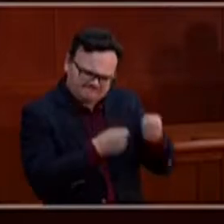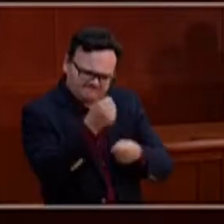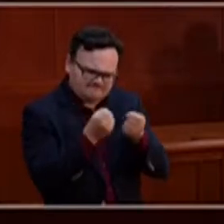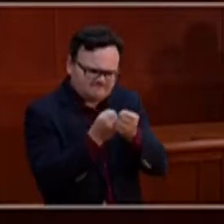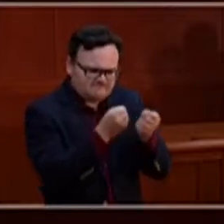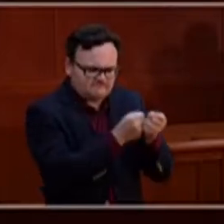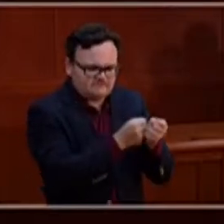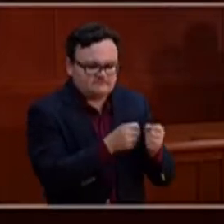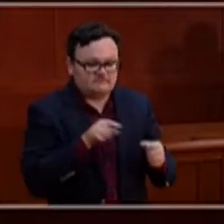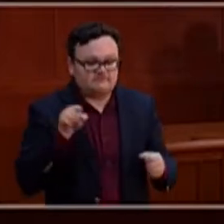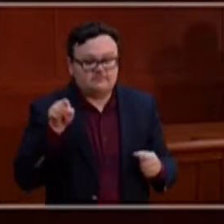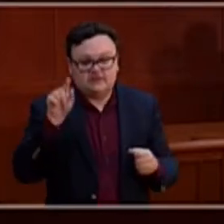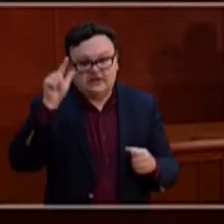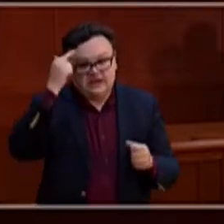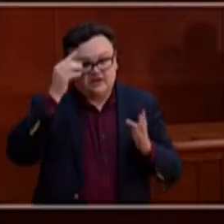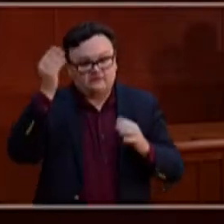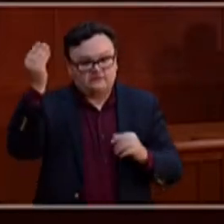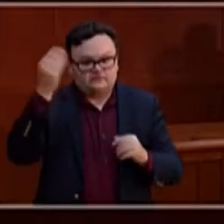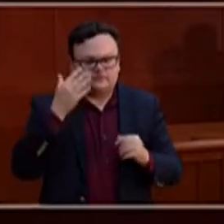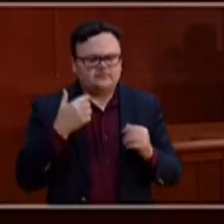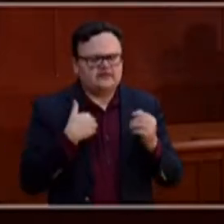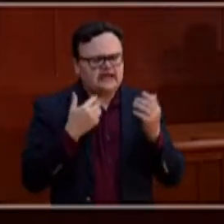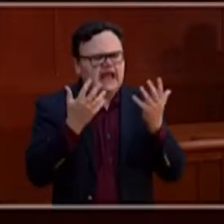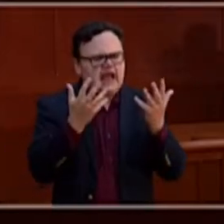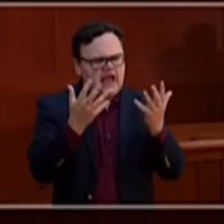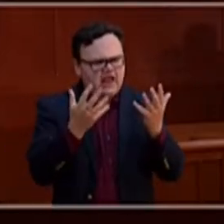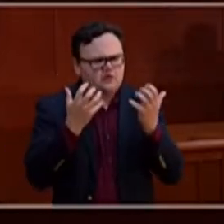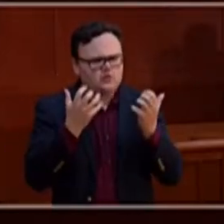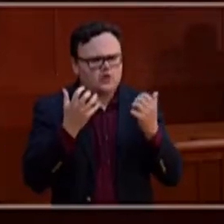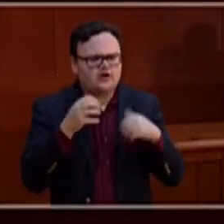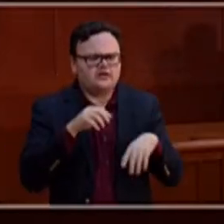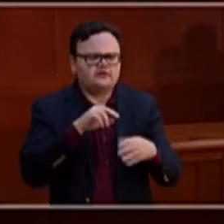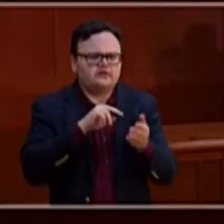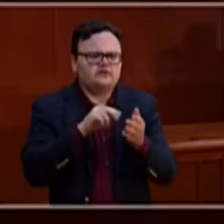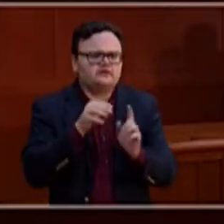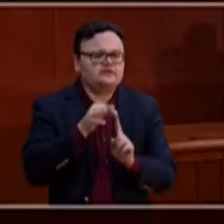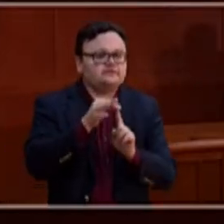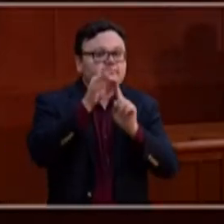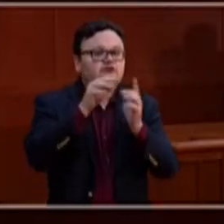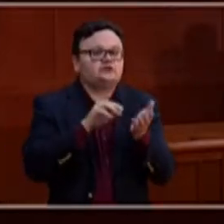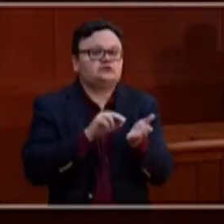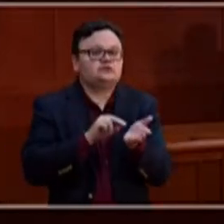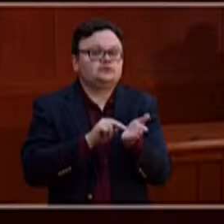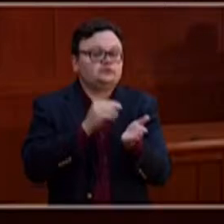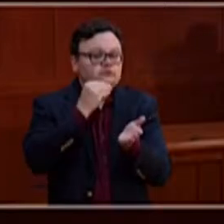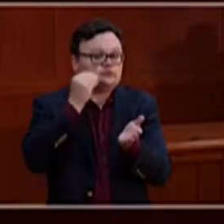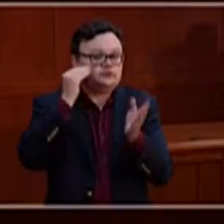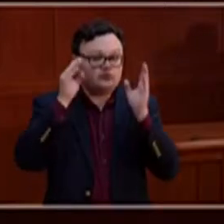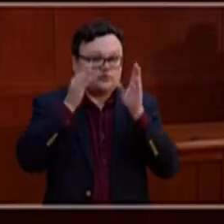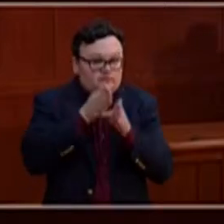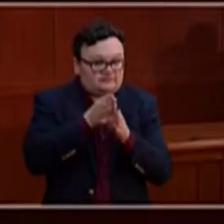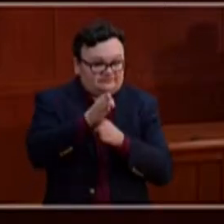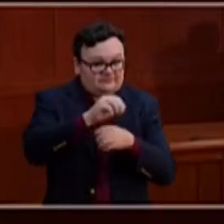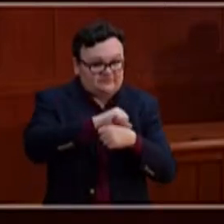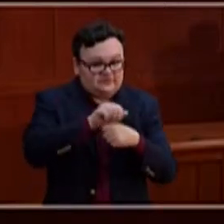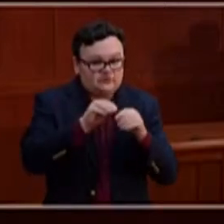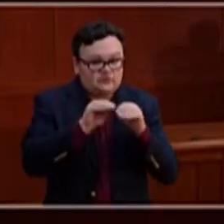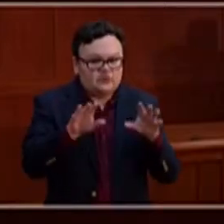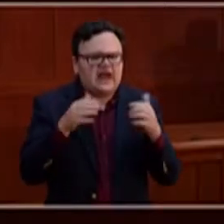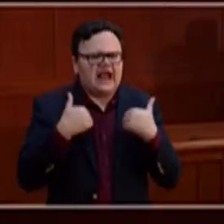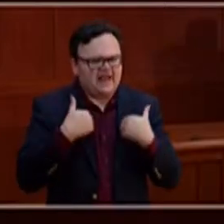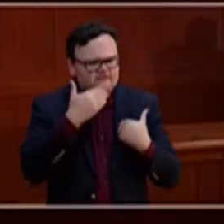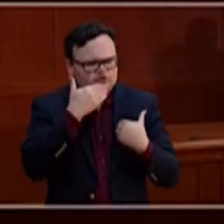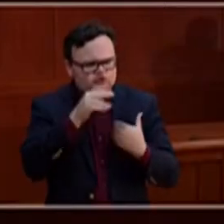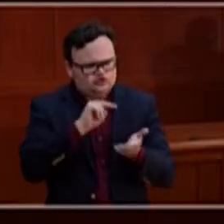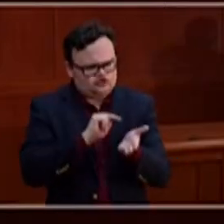want those isolation facilities to get the nurses they need to make sure that those beds are available.